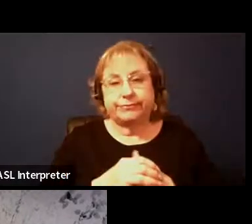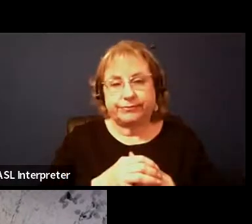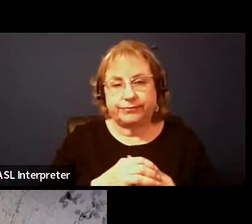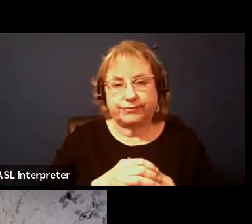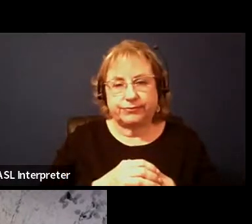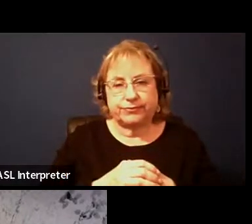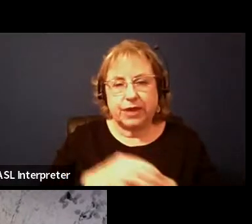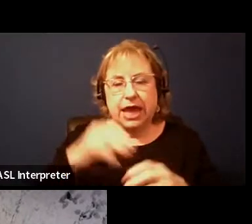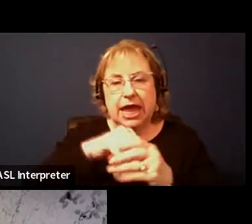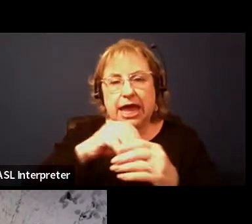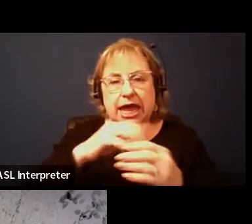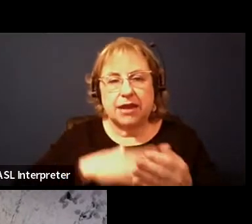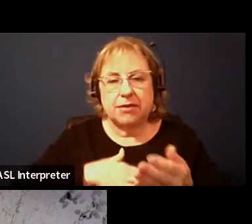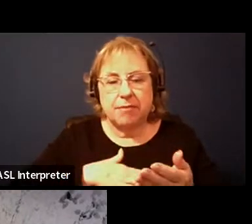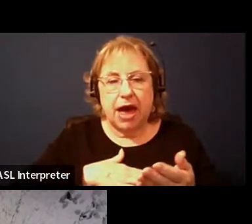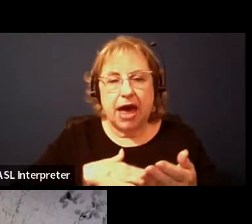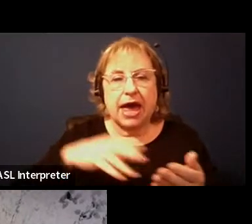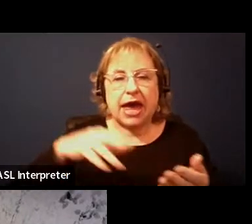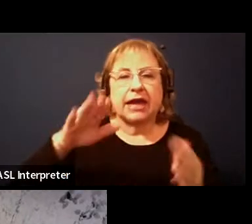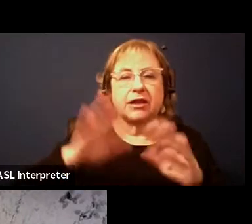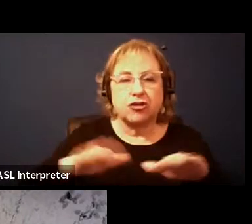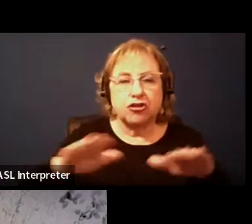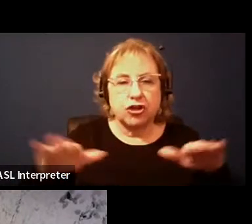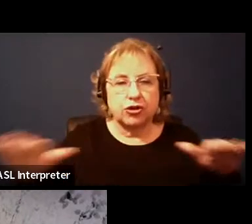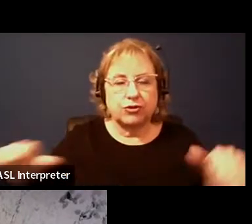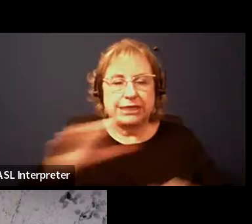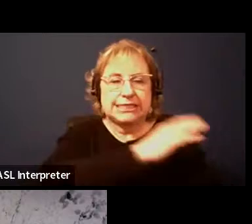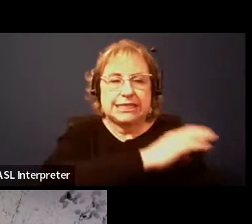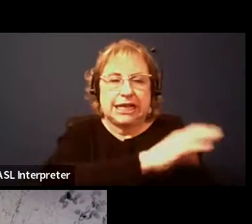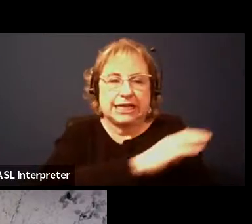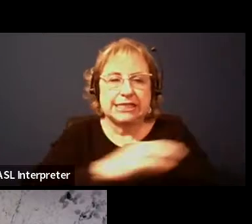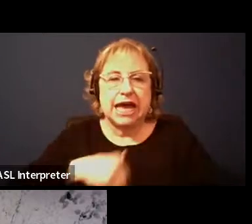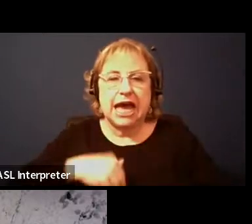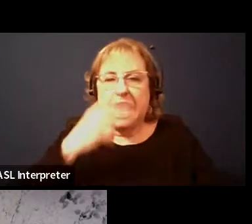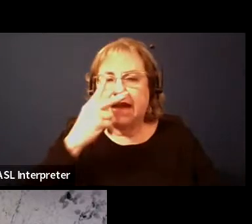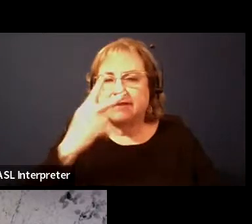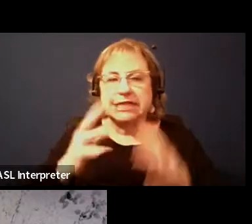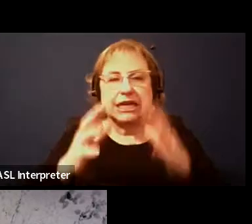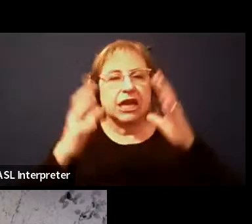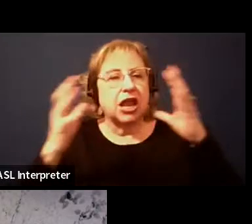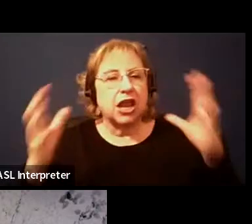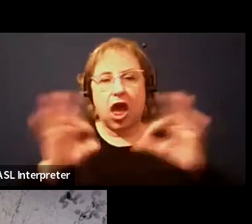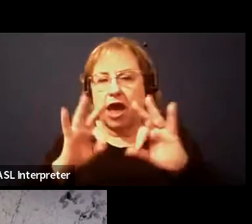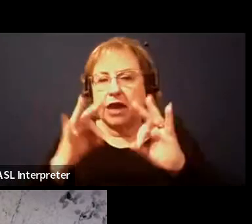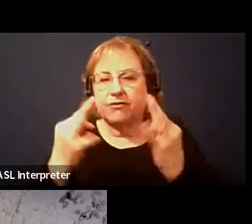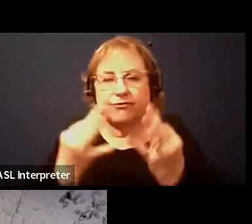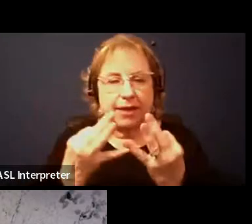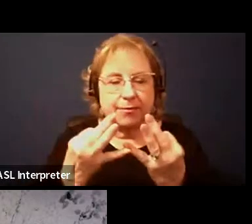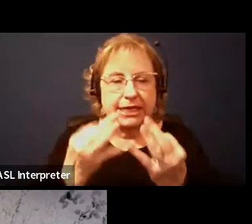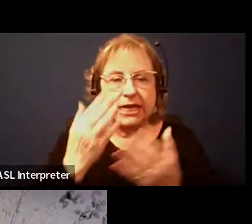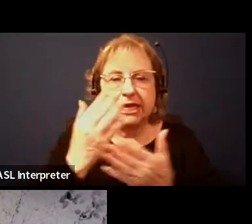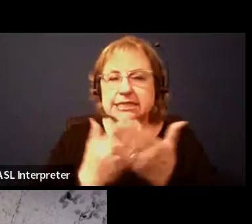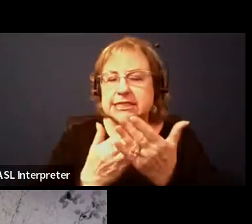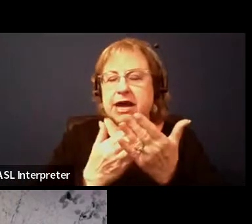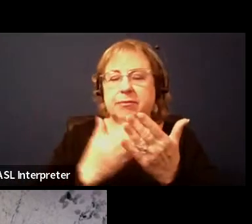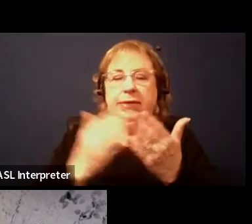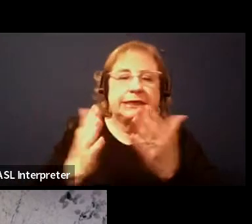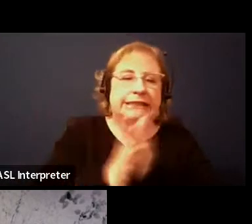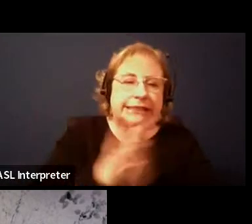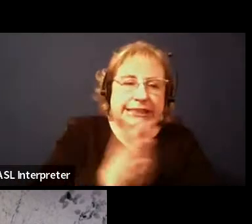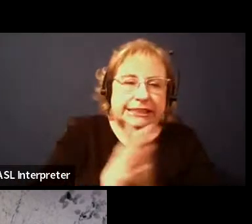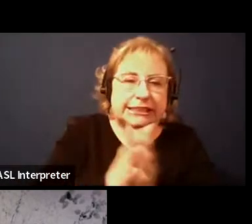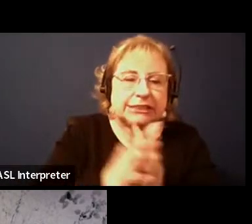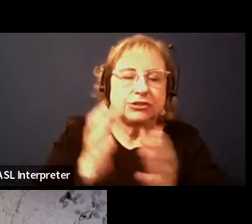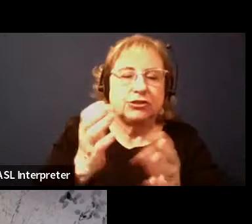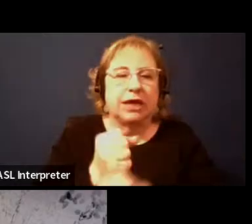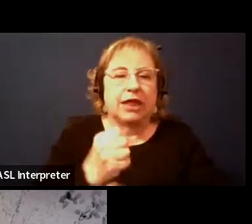In my pediatric clinics, I have been seeing a lot of families, mixed reactions. Some are very eager to get the vaccine, some are very